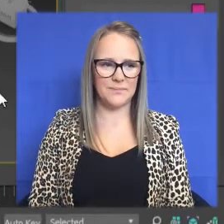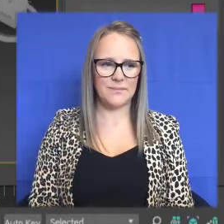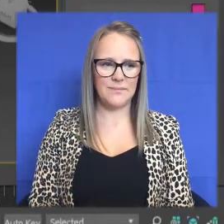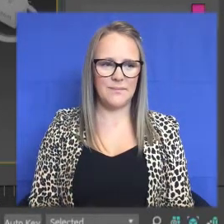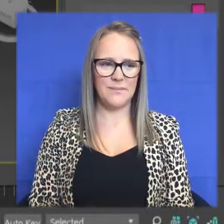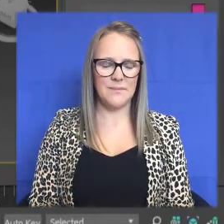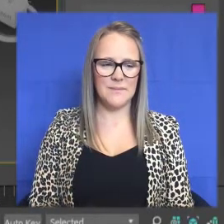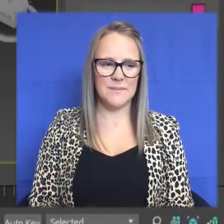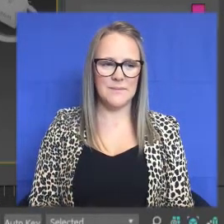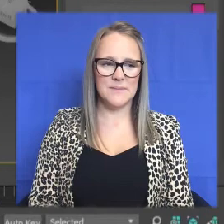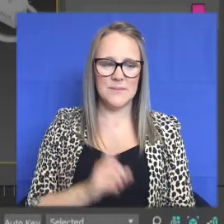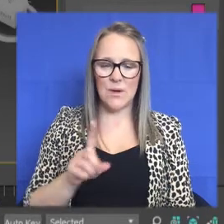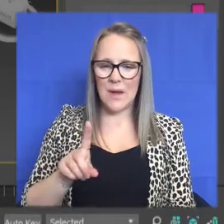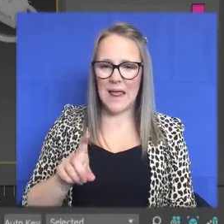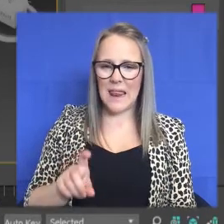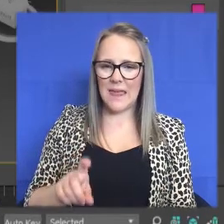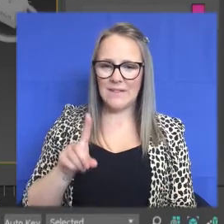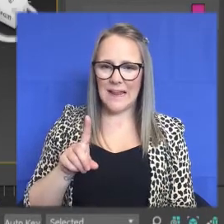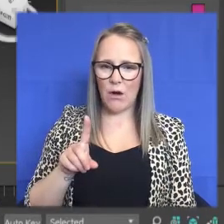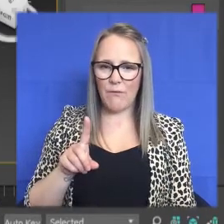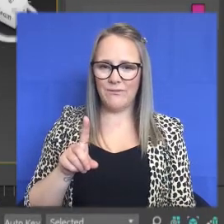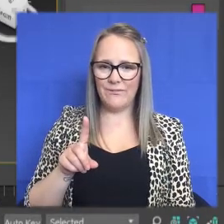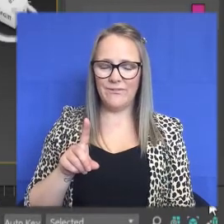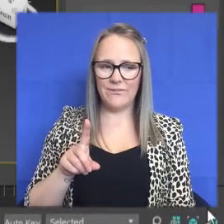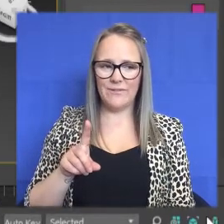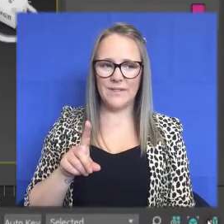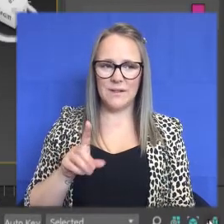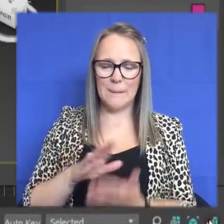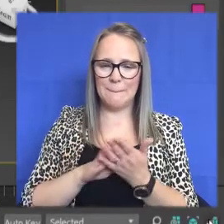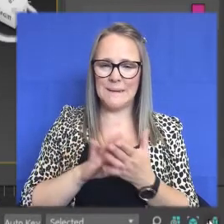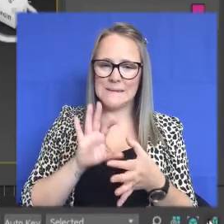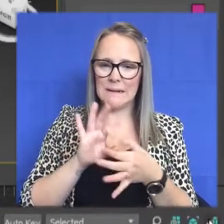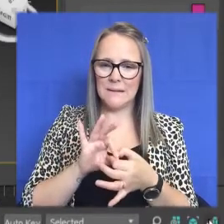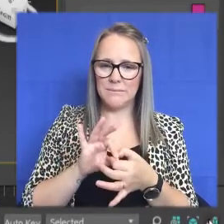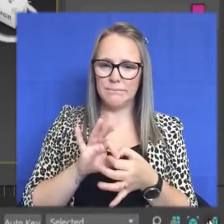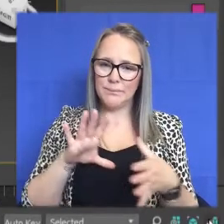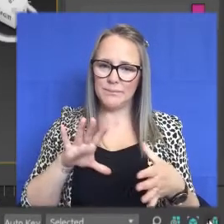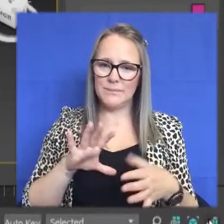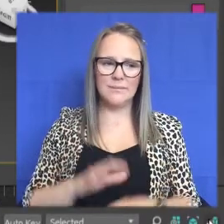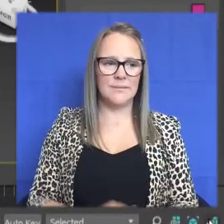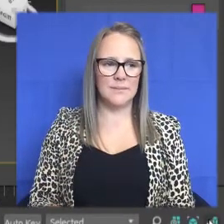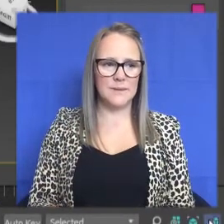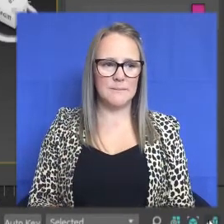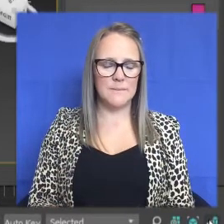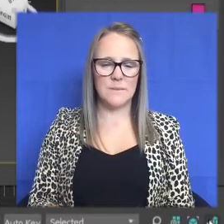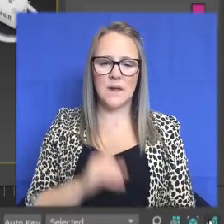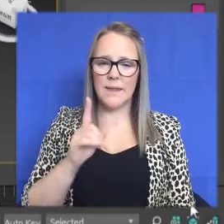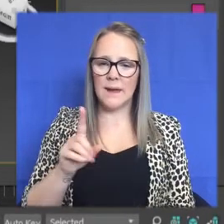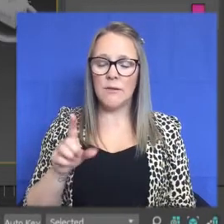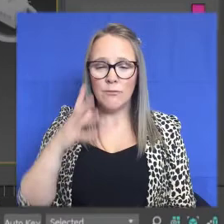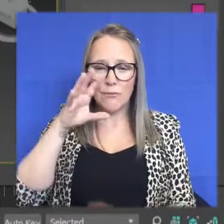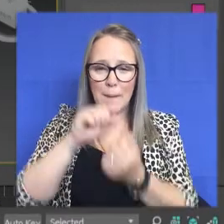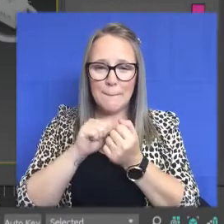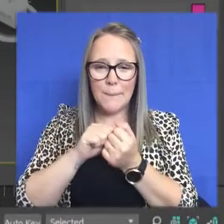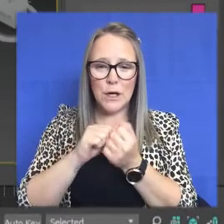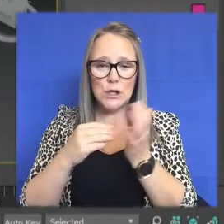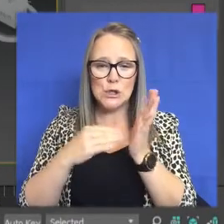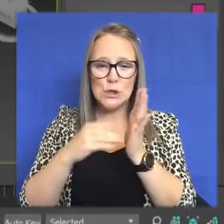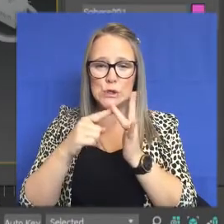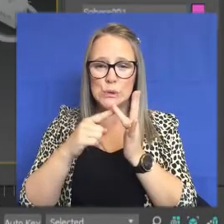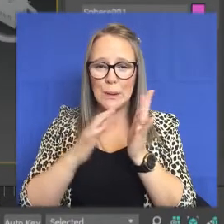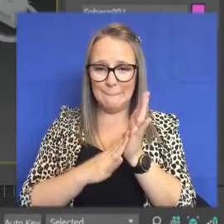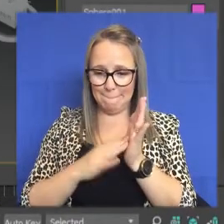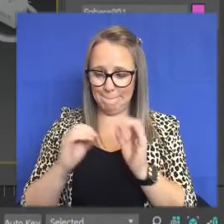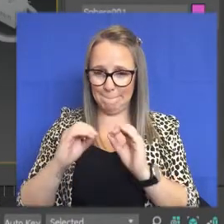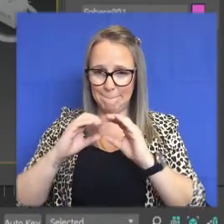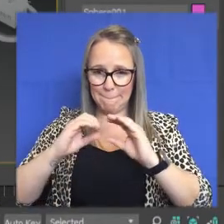Left click off the objects to deselect it. We're going to go to zoom extends all. If you have